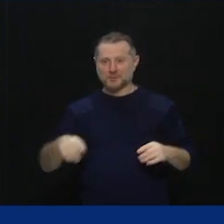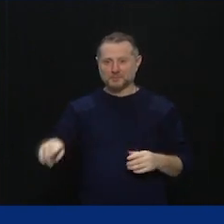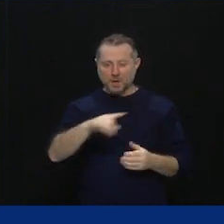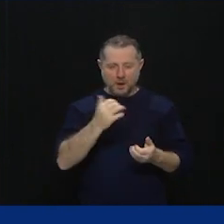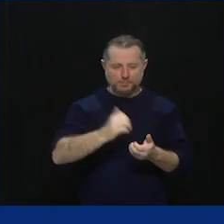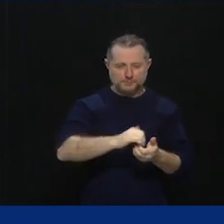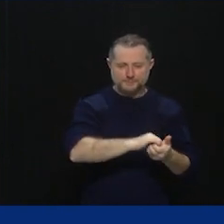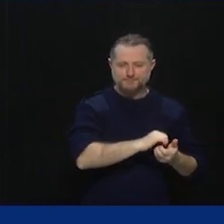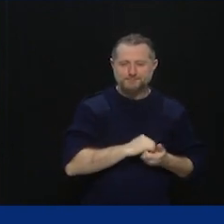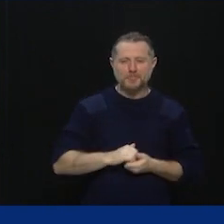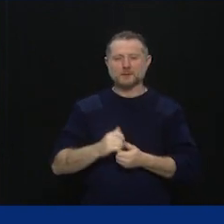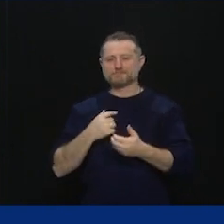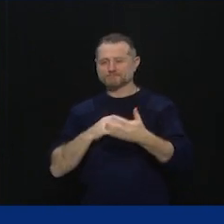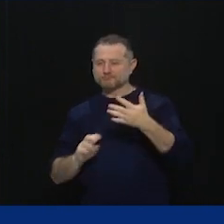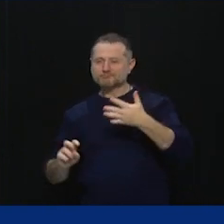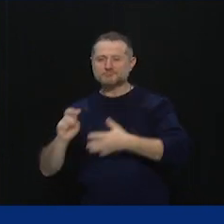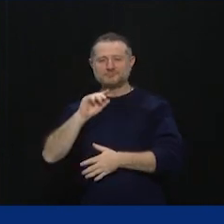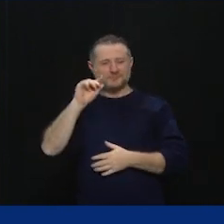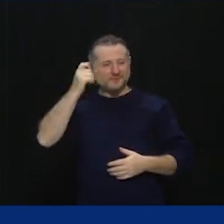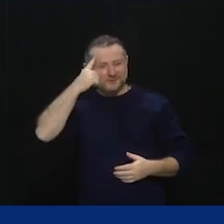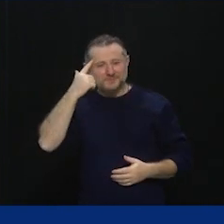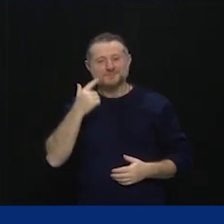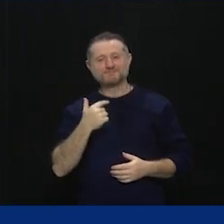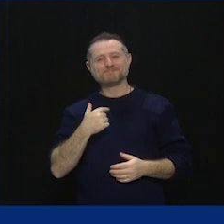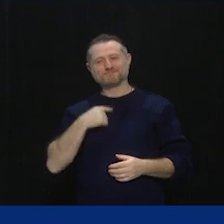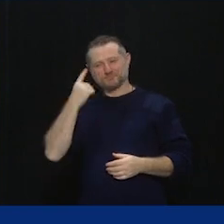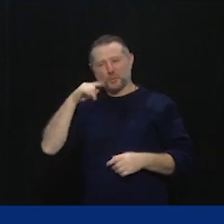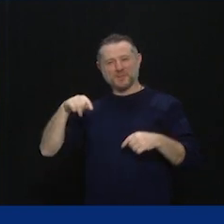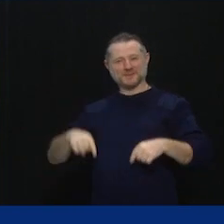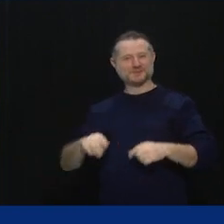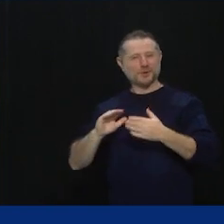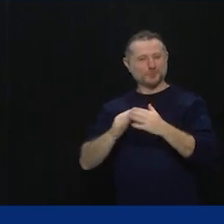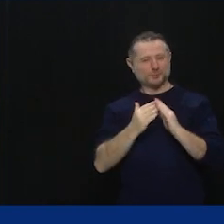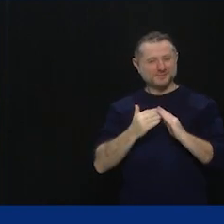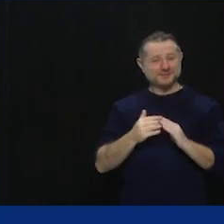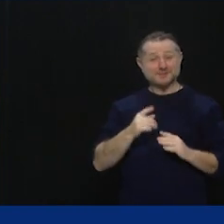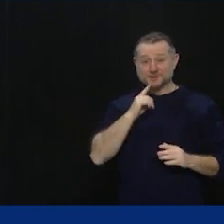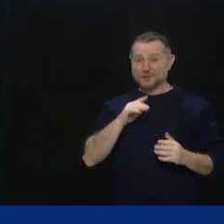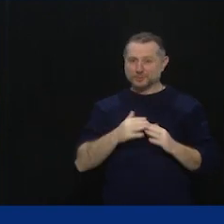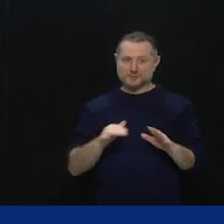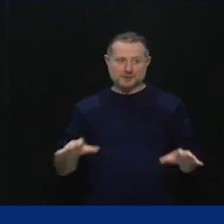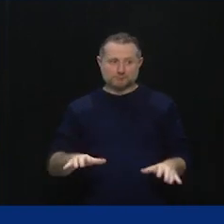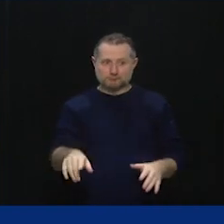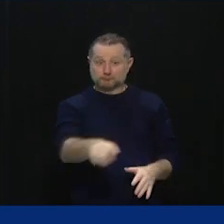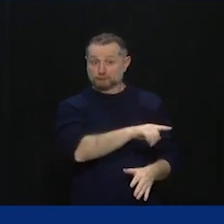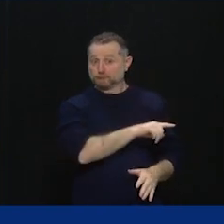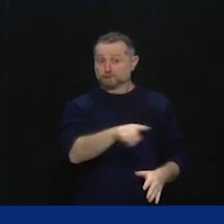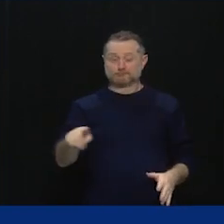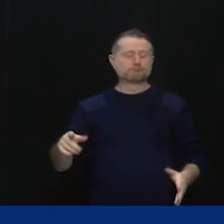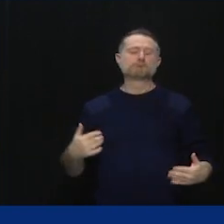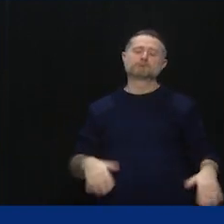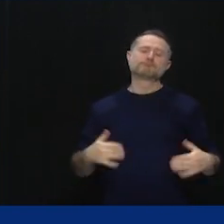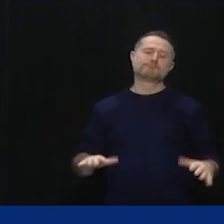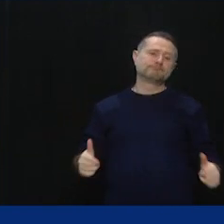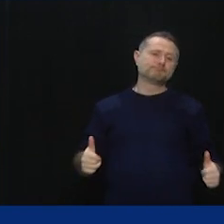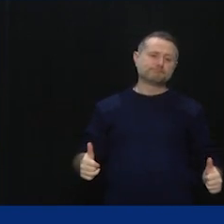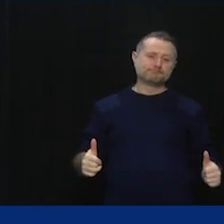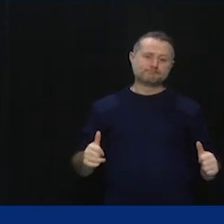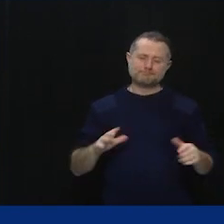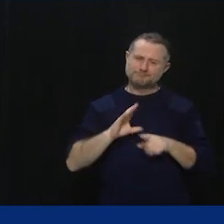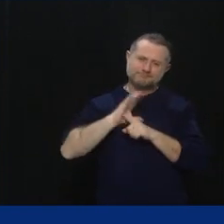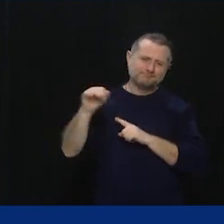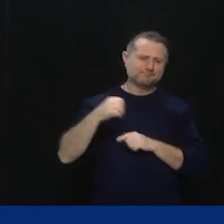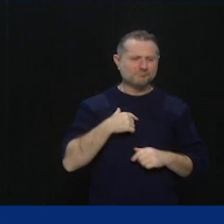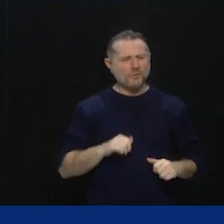and that's what this community has done here. This is extraordinary. I'm proud of this new phase that we're announcing. You heard all the details on it. It's going to